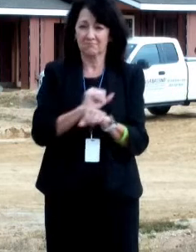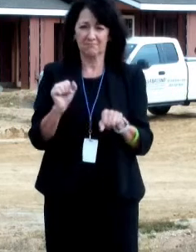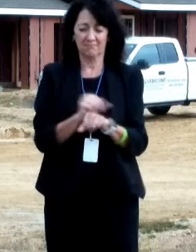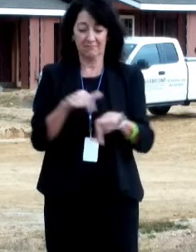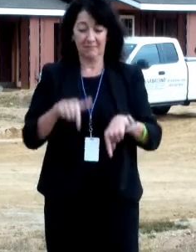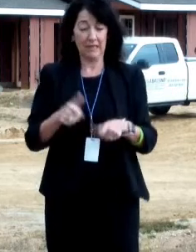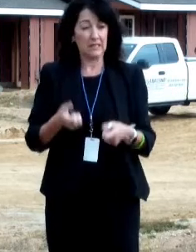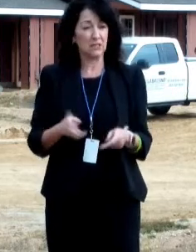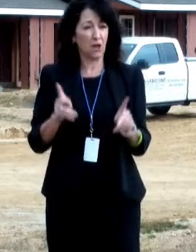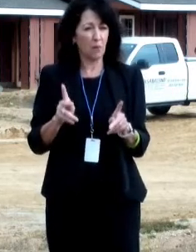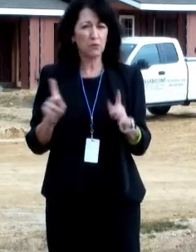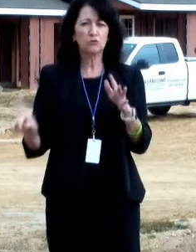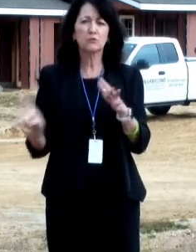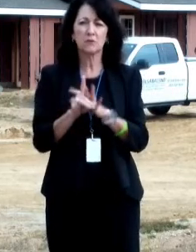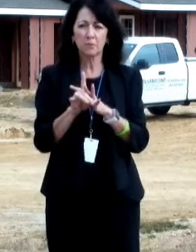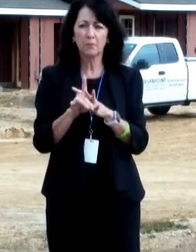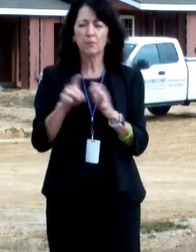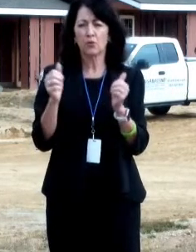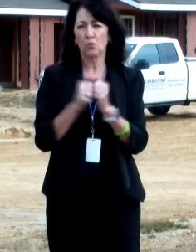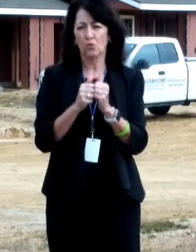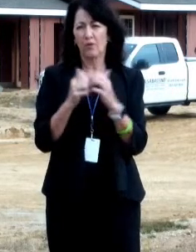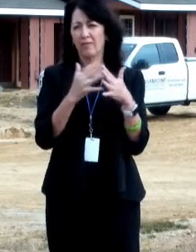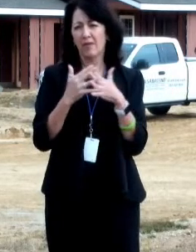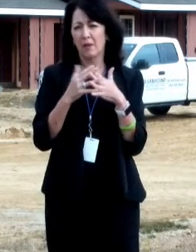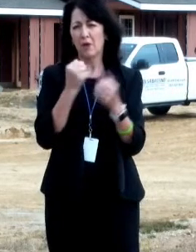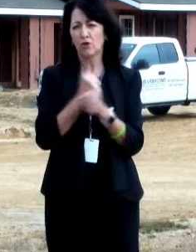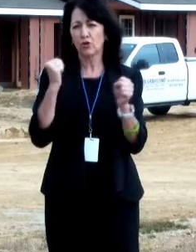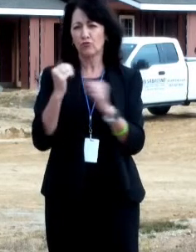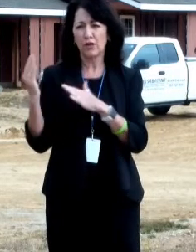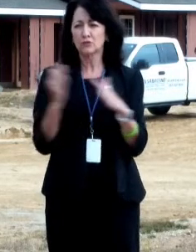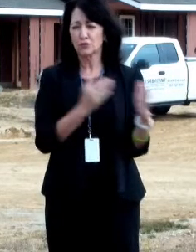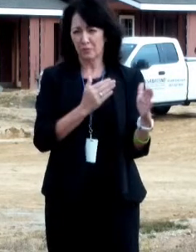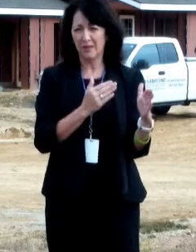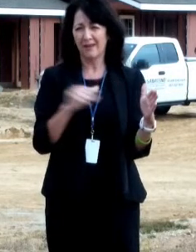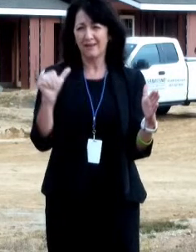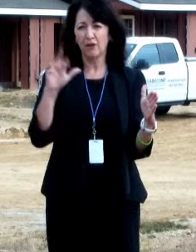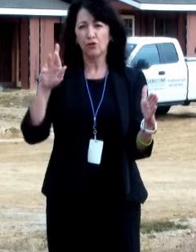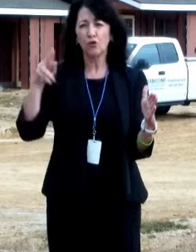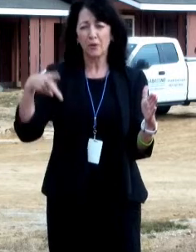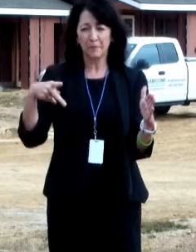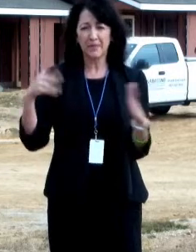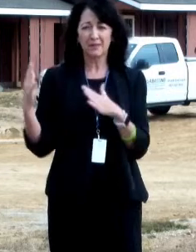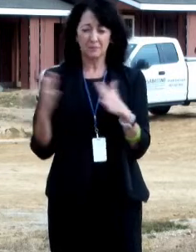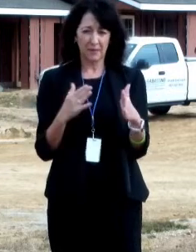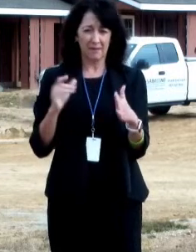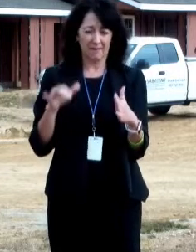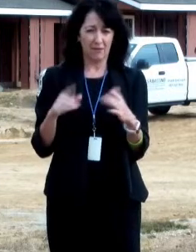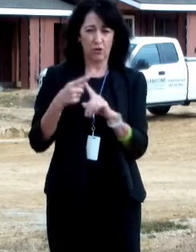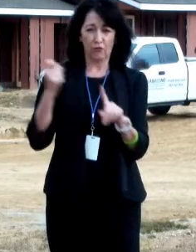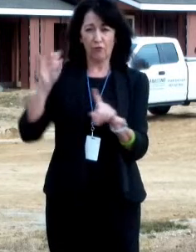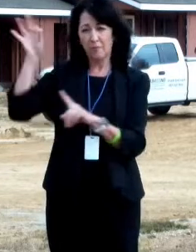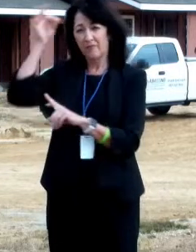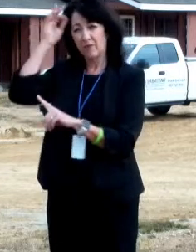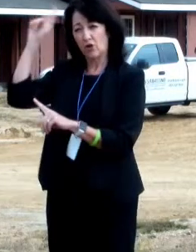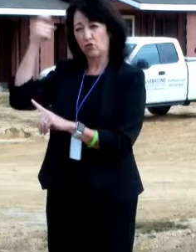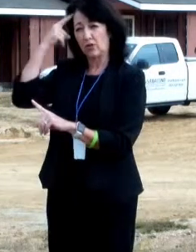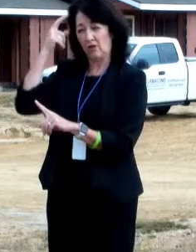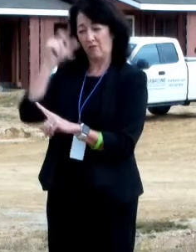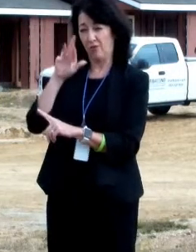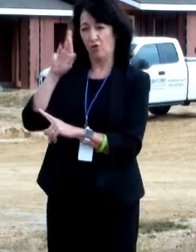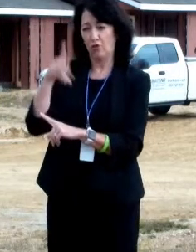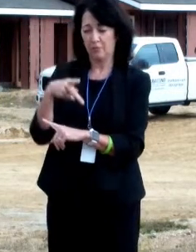presented with the American Rescue Plan and Build Back Better will enable us to supercharge and accelerate the development of these